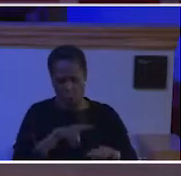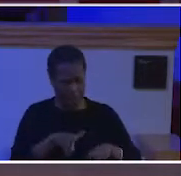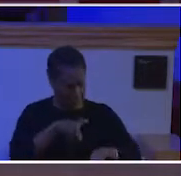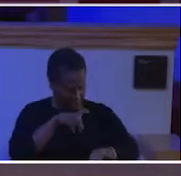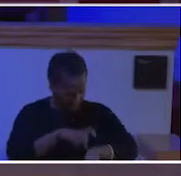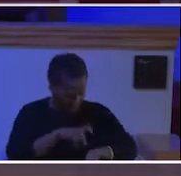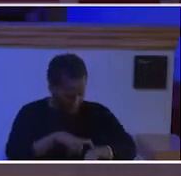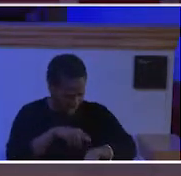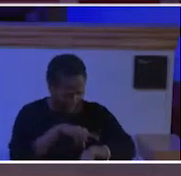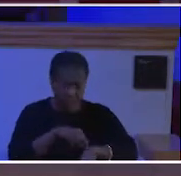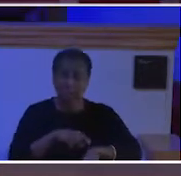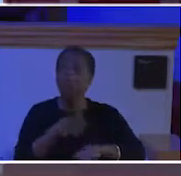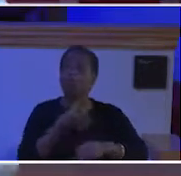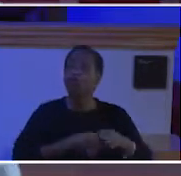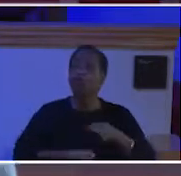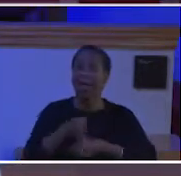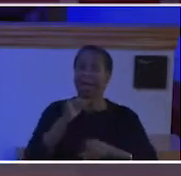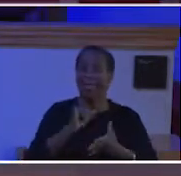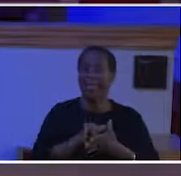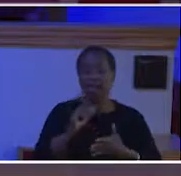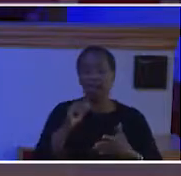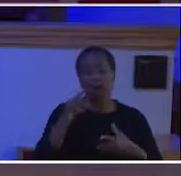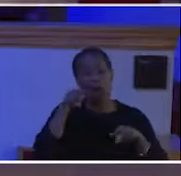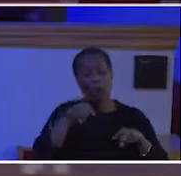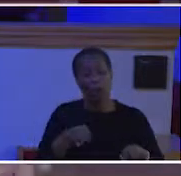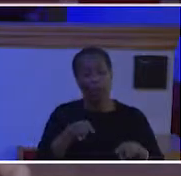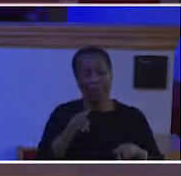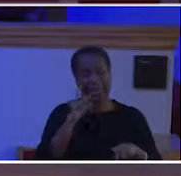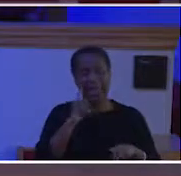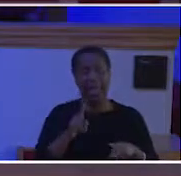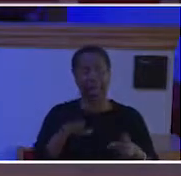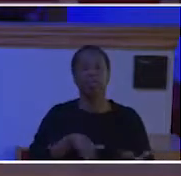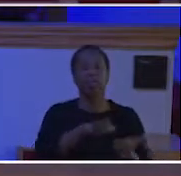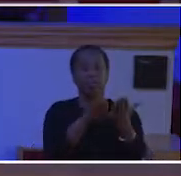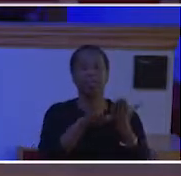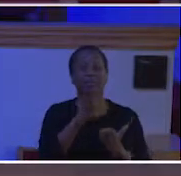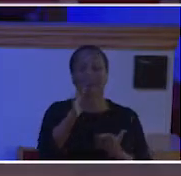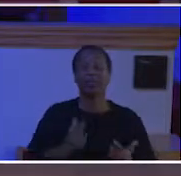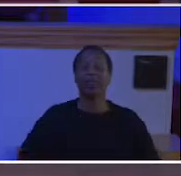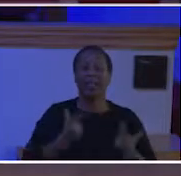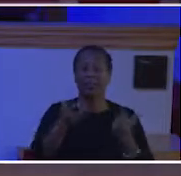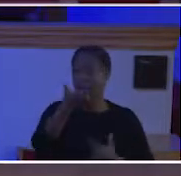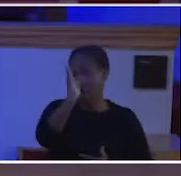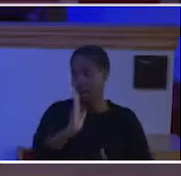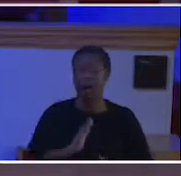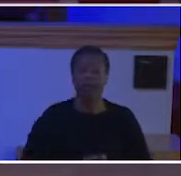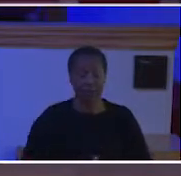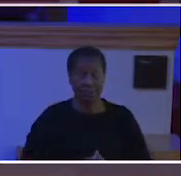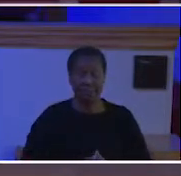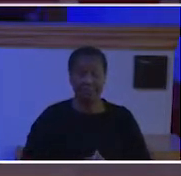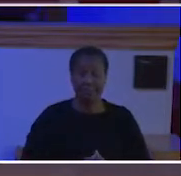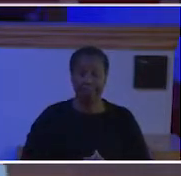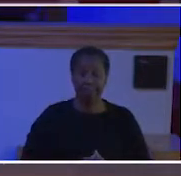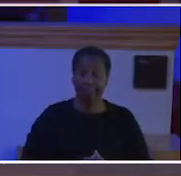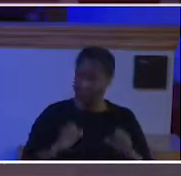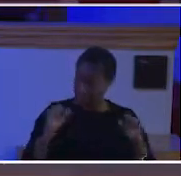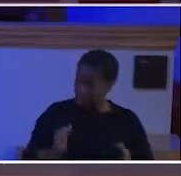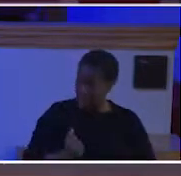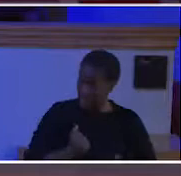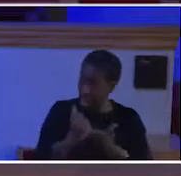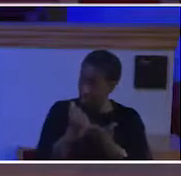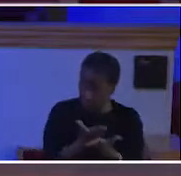clocks rather than looking at the presence of the living God. Can I help